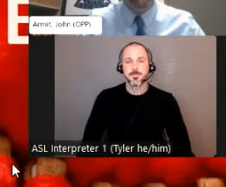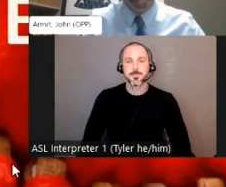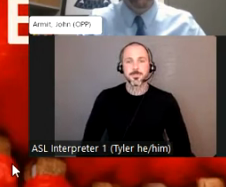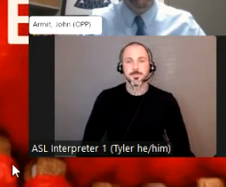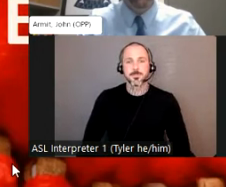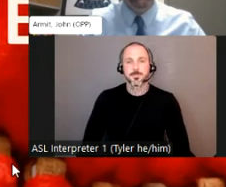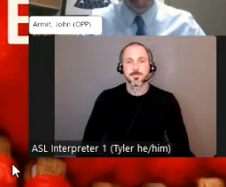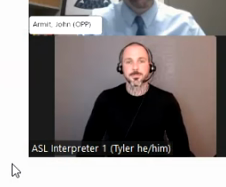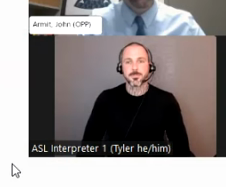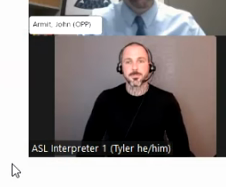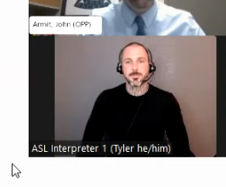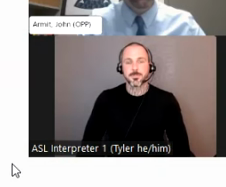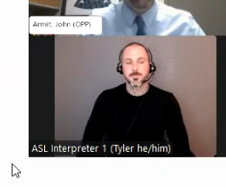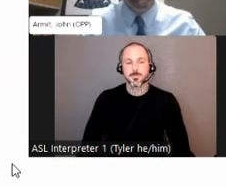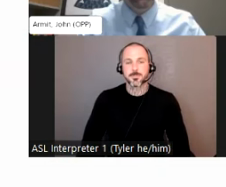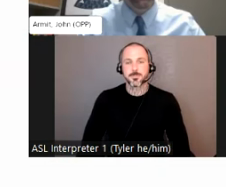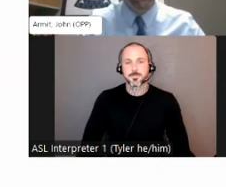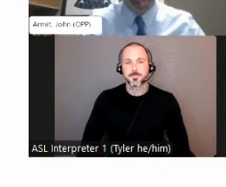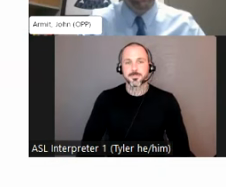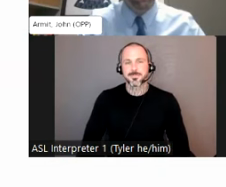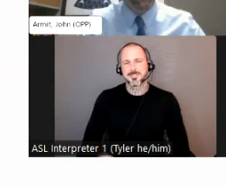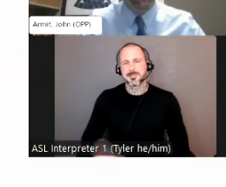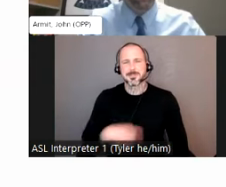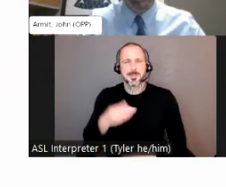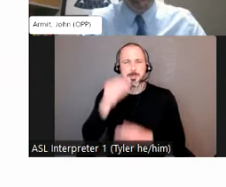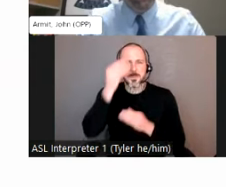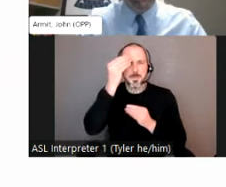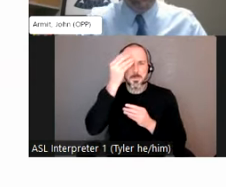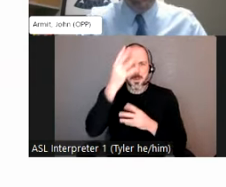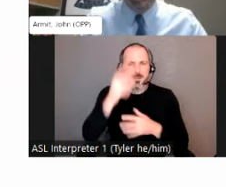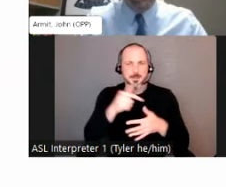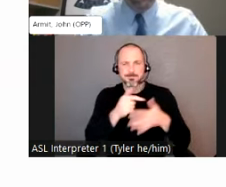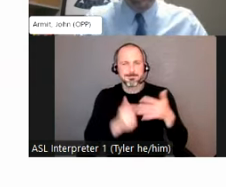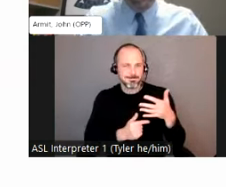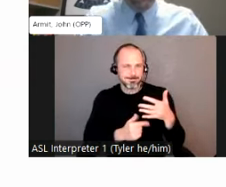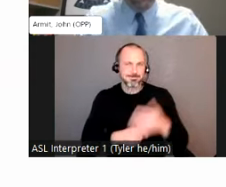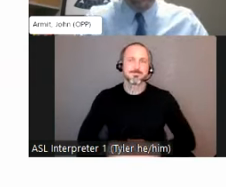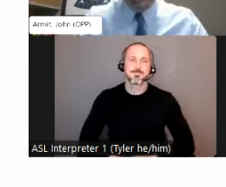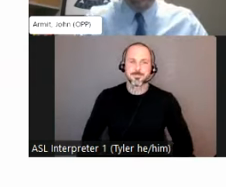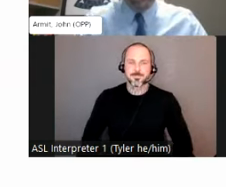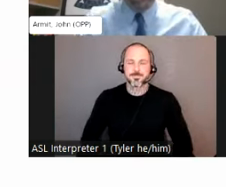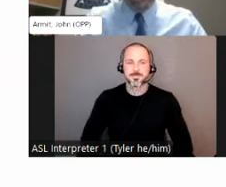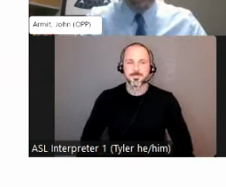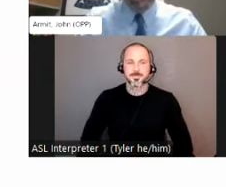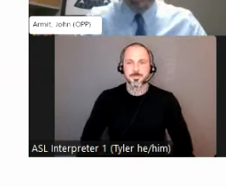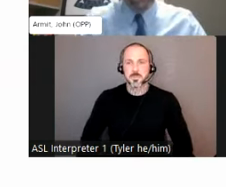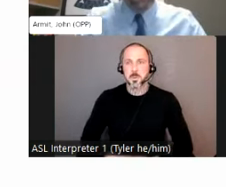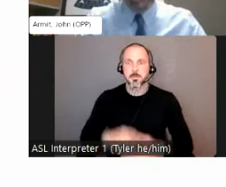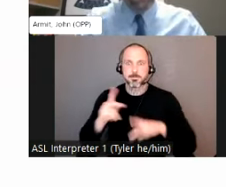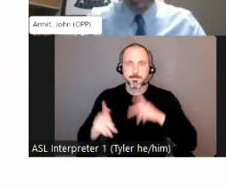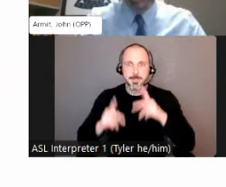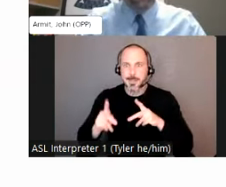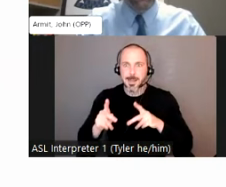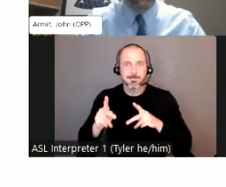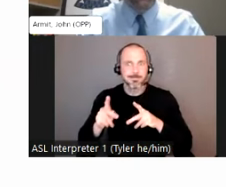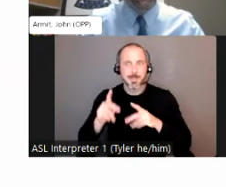Just a few housekeeping or logistics for today. Because we do have quite a few people, we are muting the